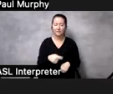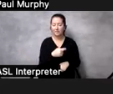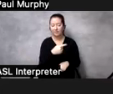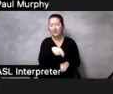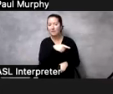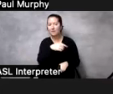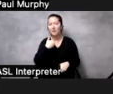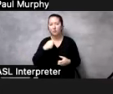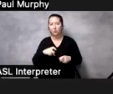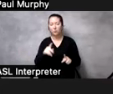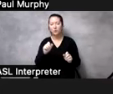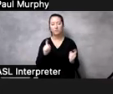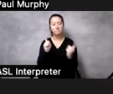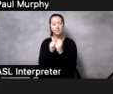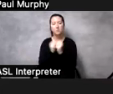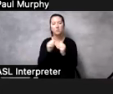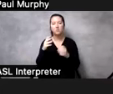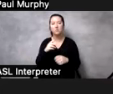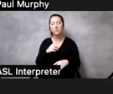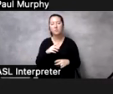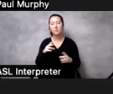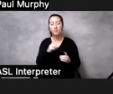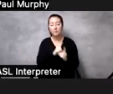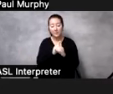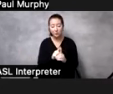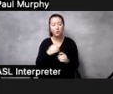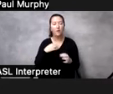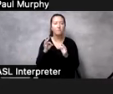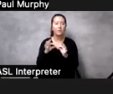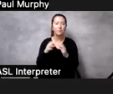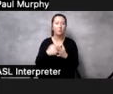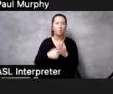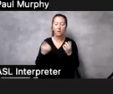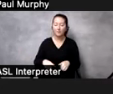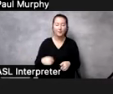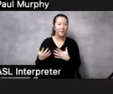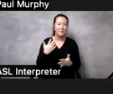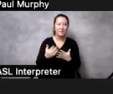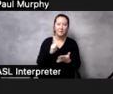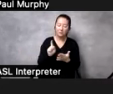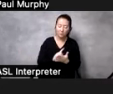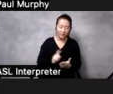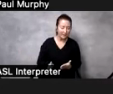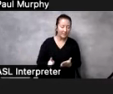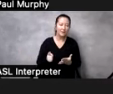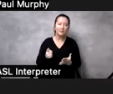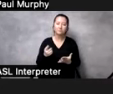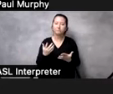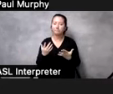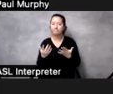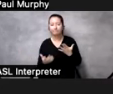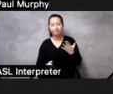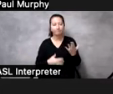chance to meet with the mentor, get some feedback on what's been happening either on a weekly basis or, you